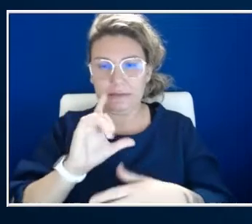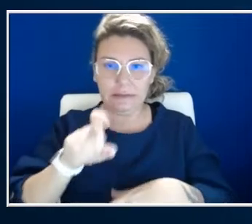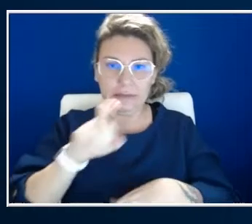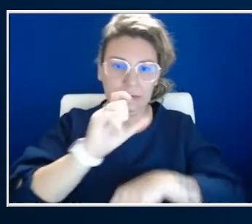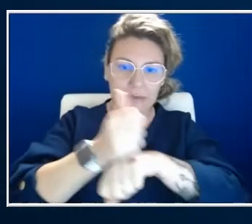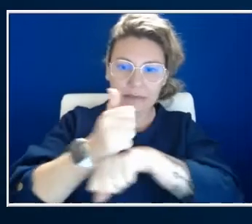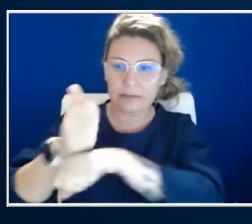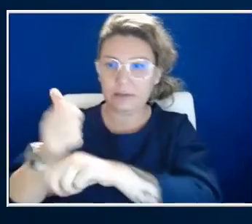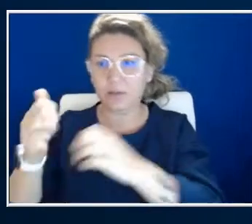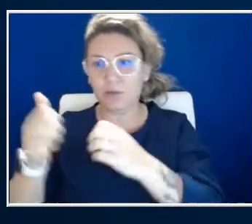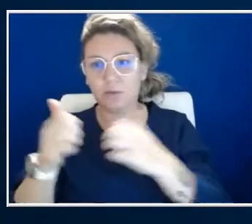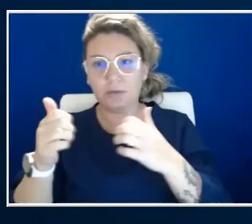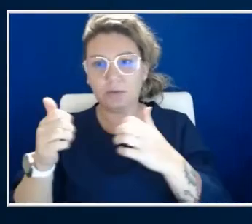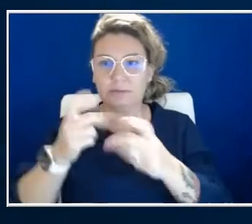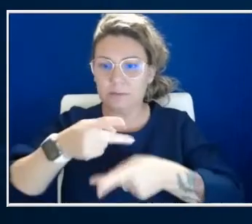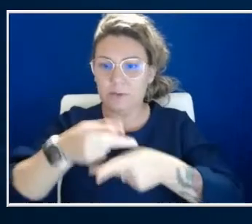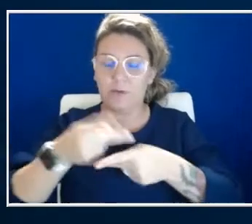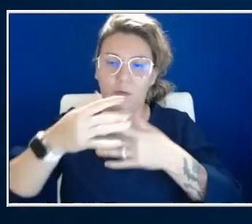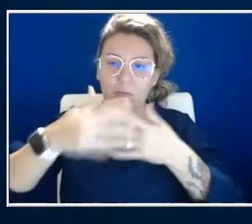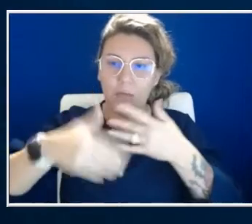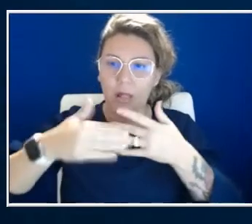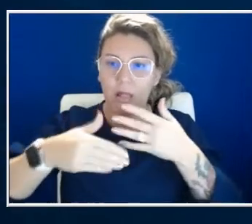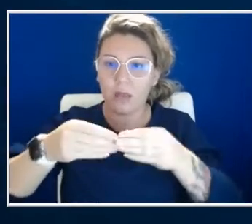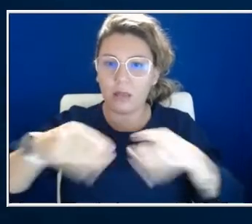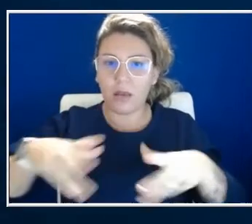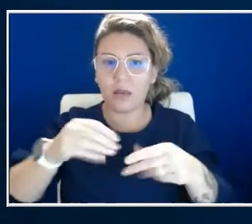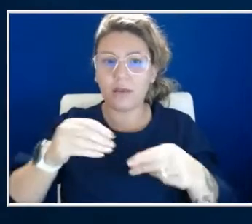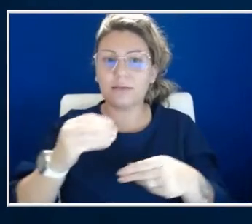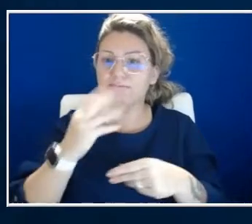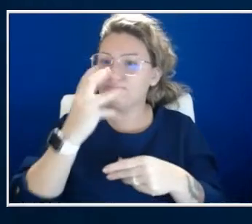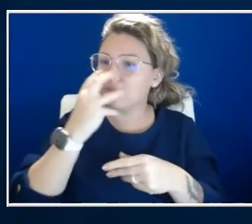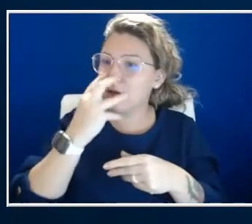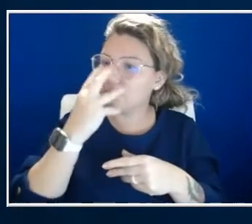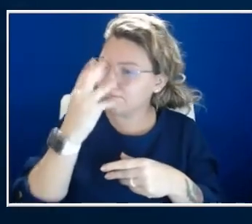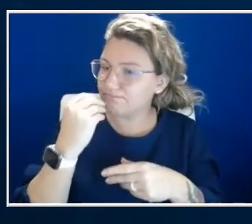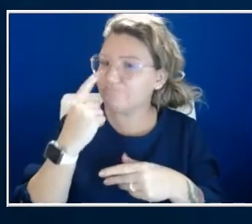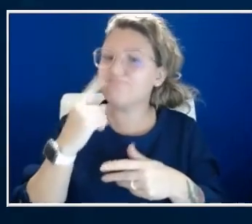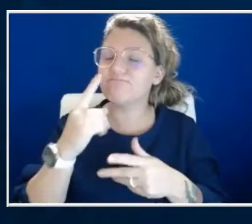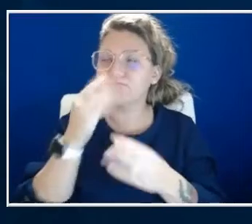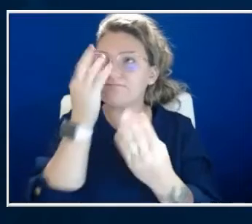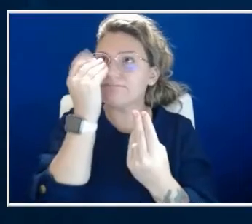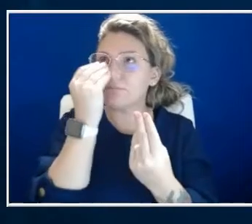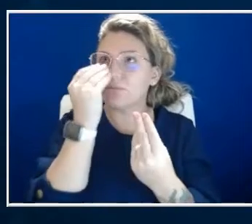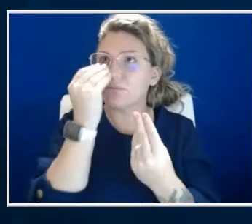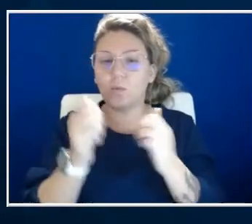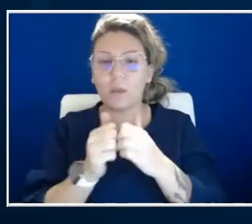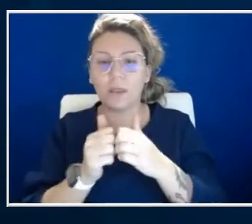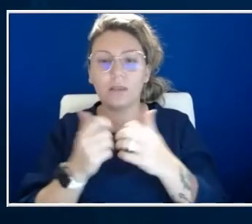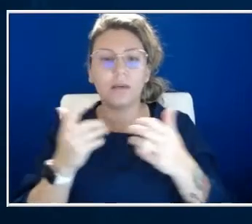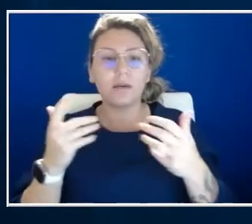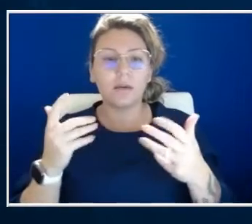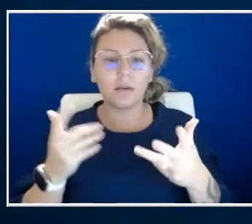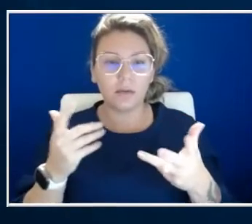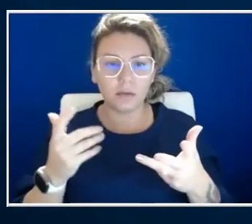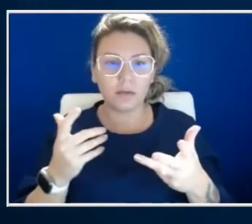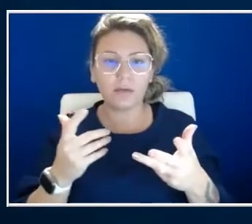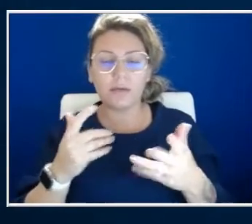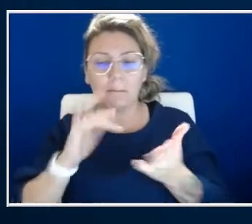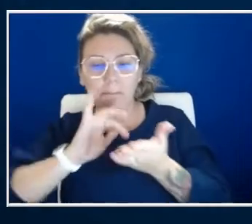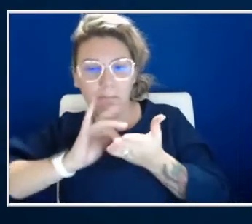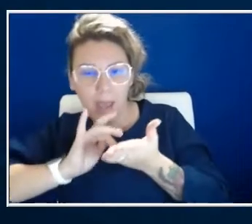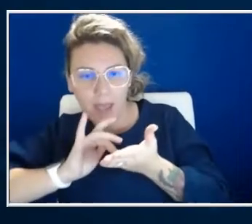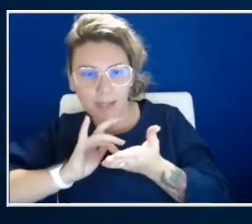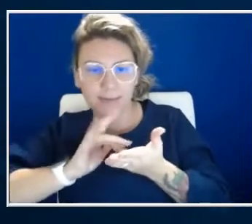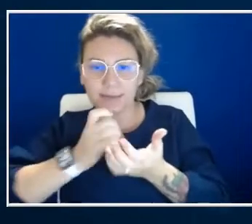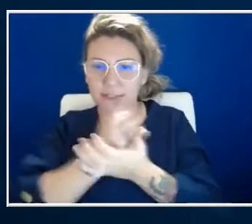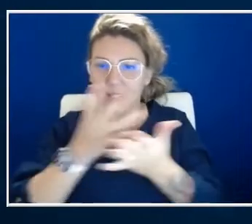loss and things like that. And then the anesthesiologist really took that into consideration with anesthesia and medications that were administered,